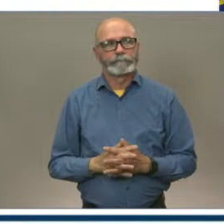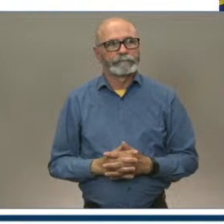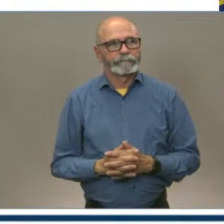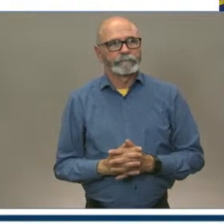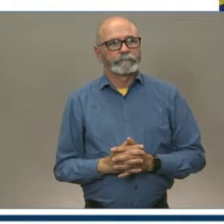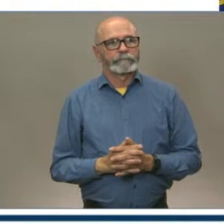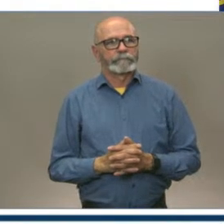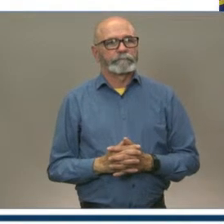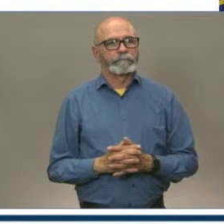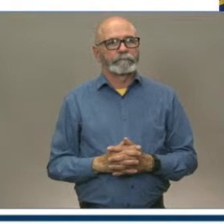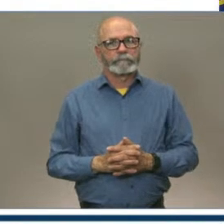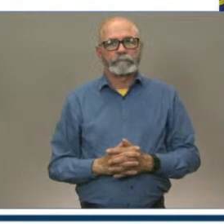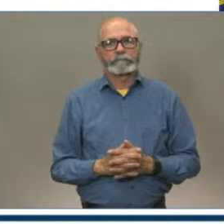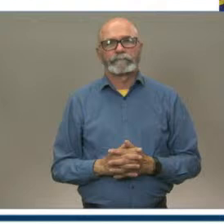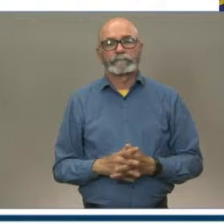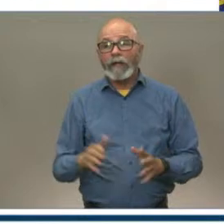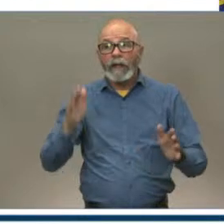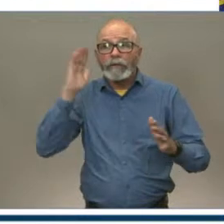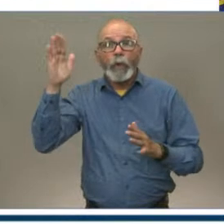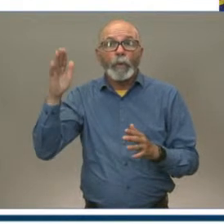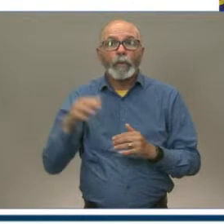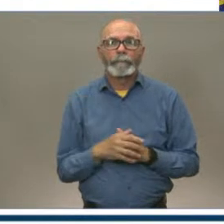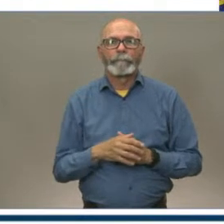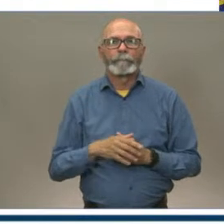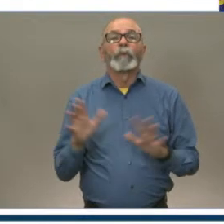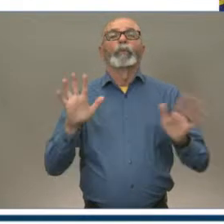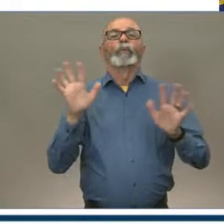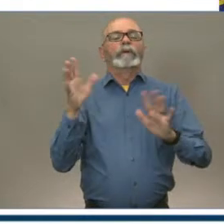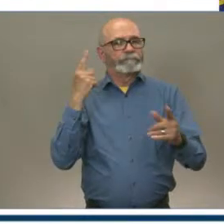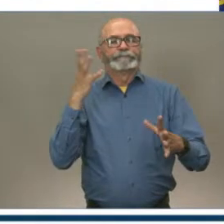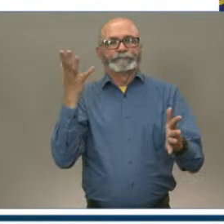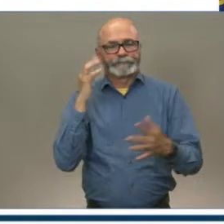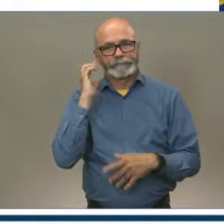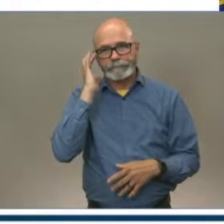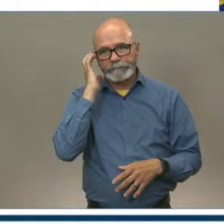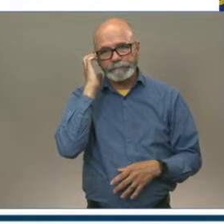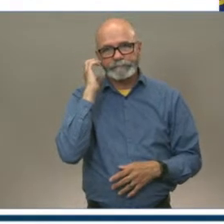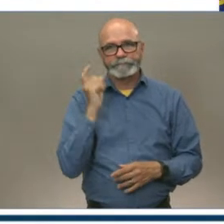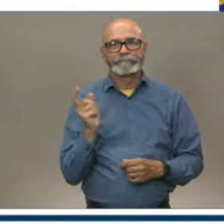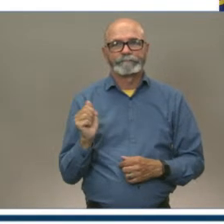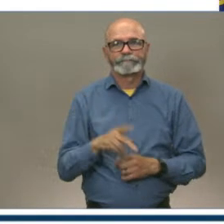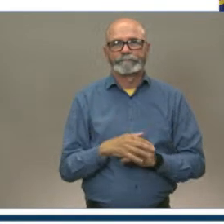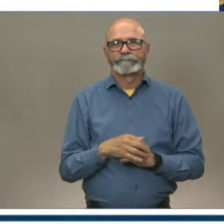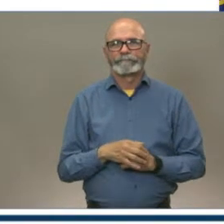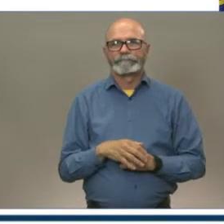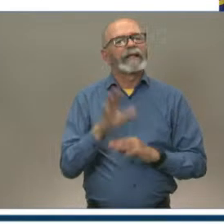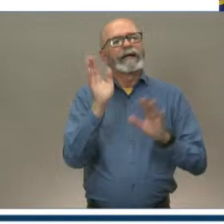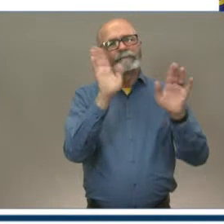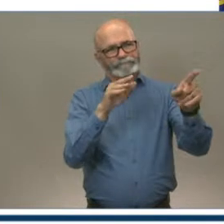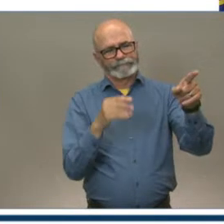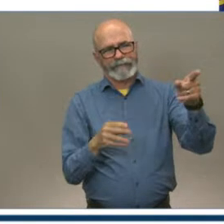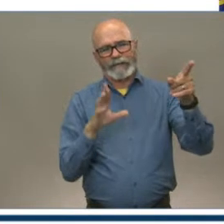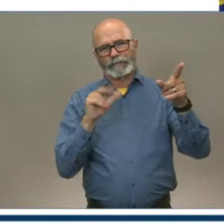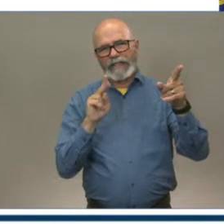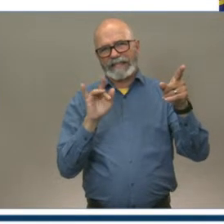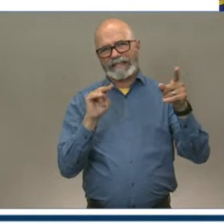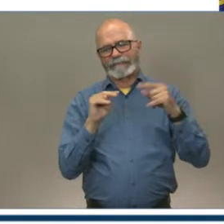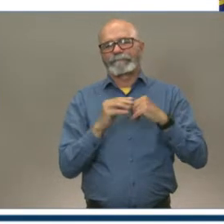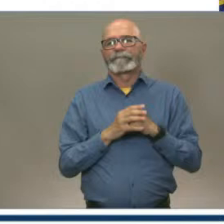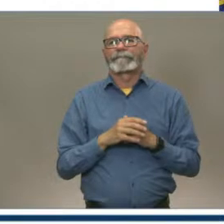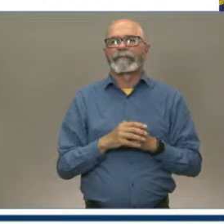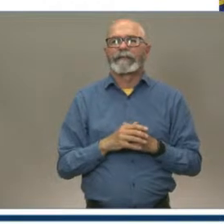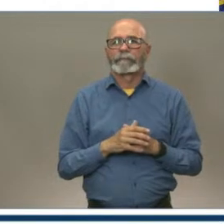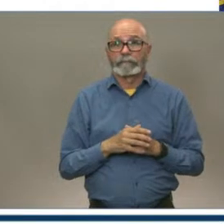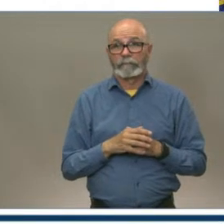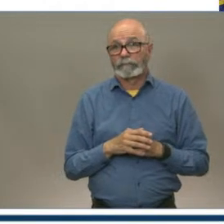There? Yeah, sorry about that. So, Premier, you've been you've expressed very